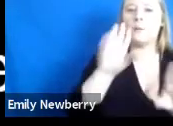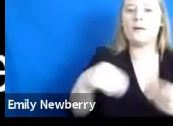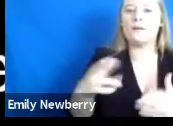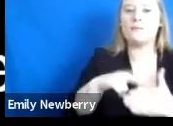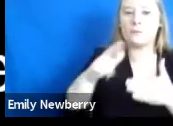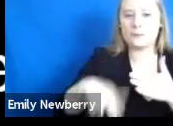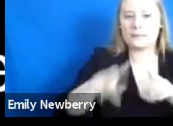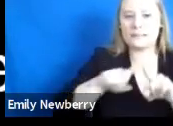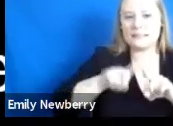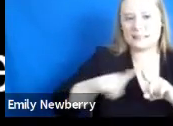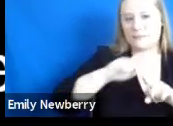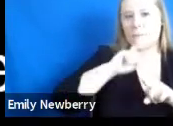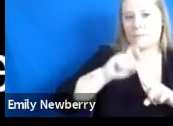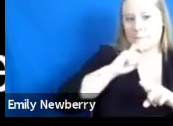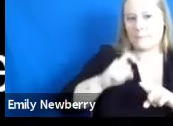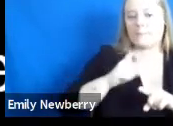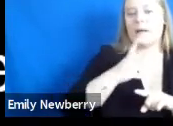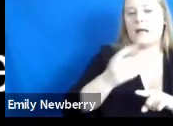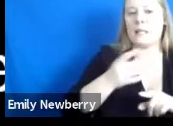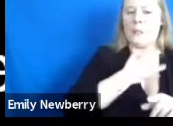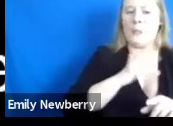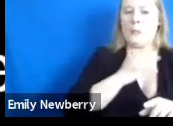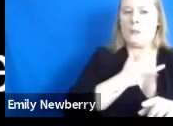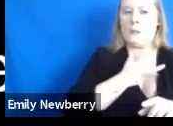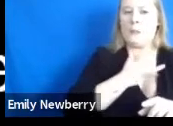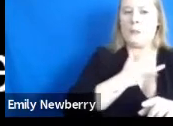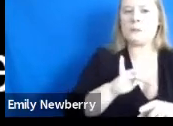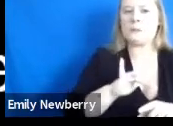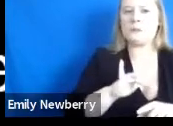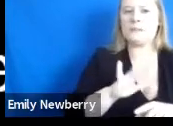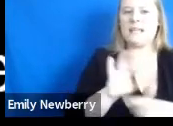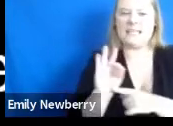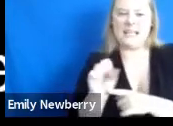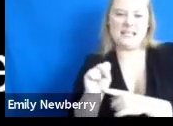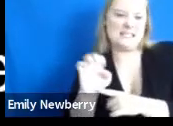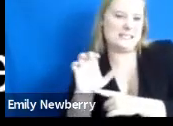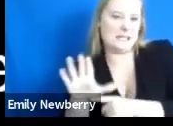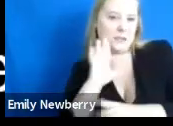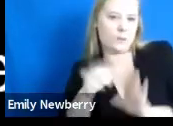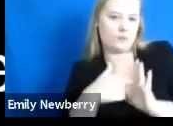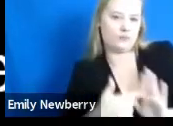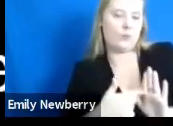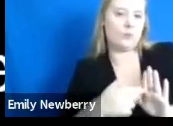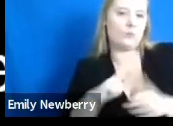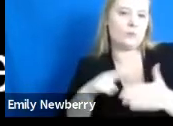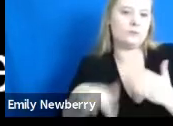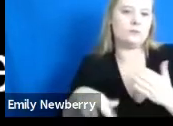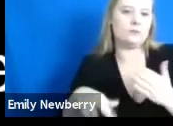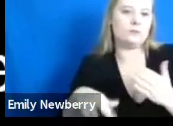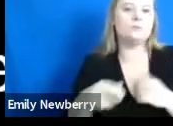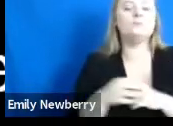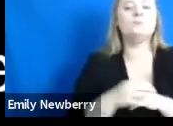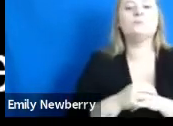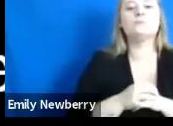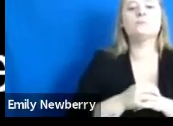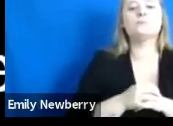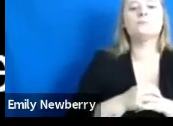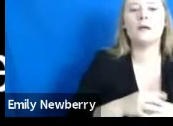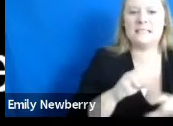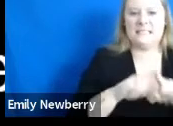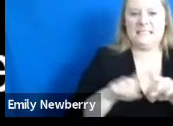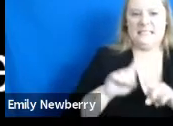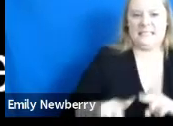interest and metals of concerns in 90 seconds. During the time, 140 points were evaluated in 2